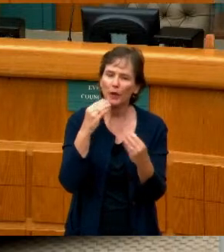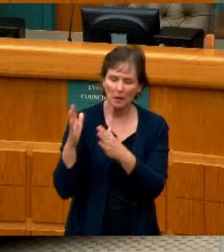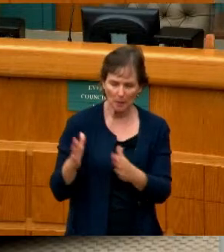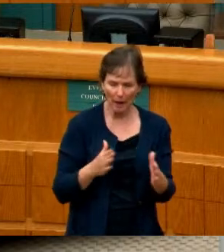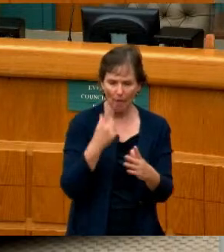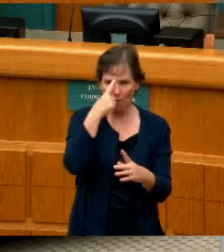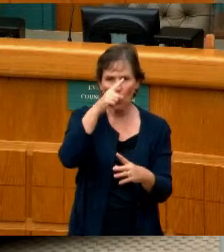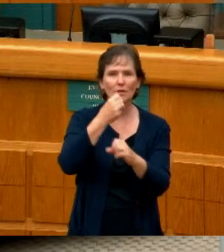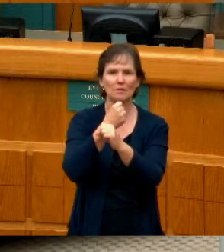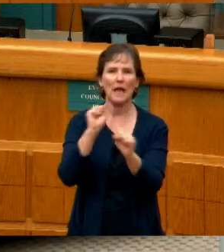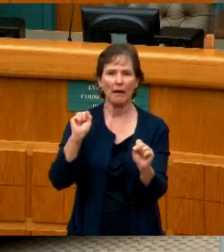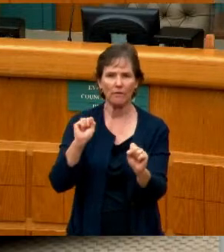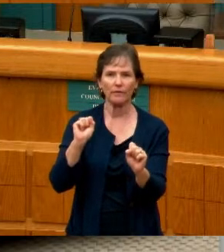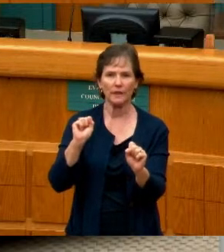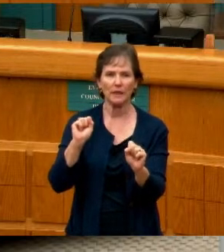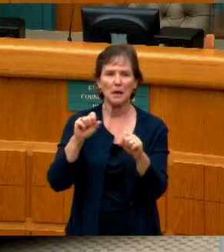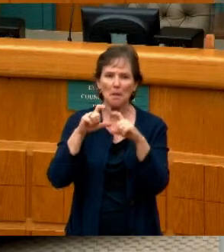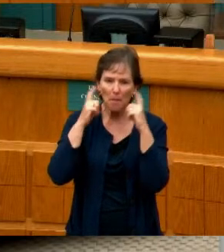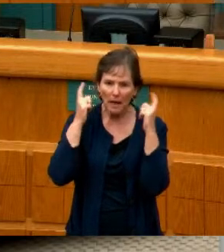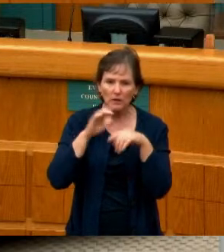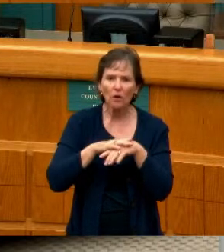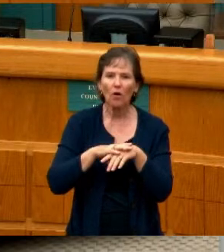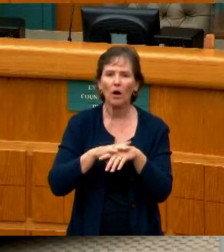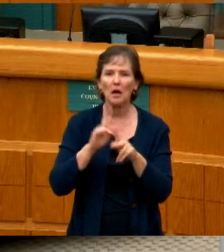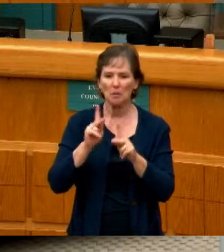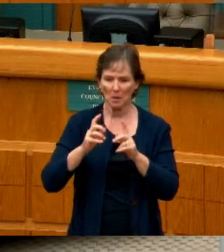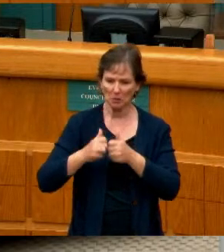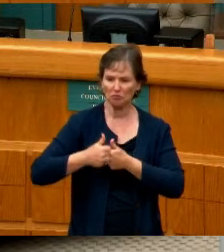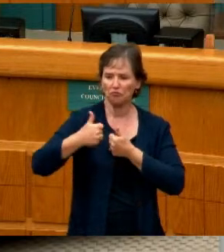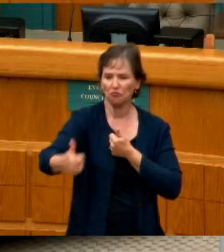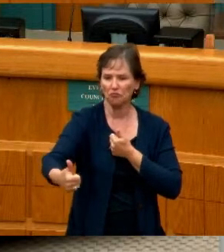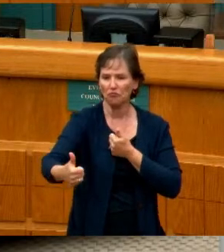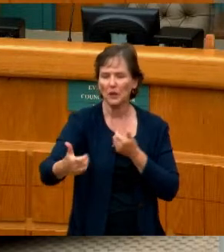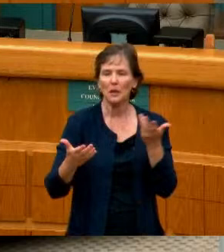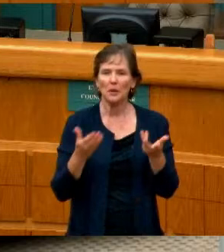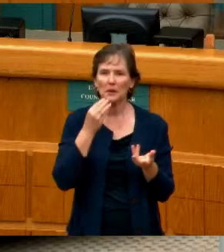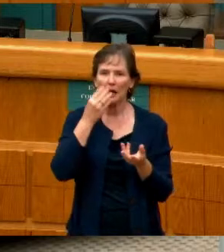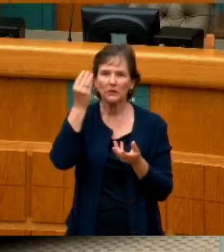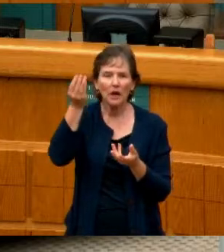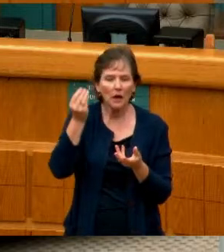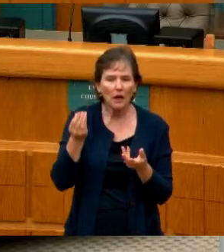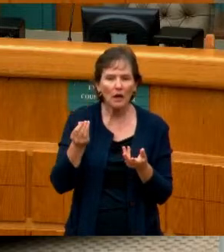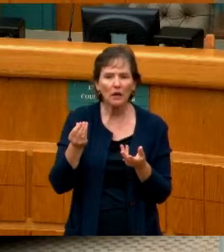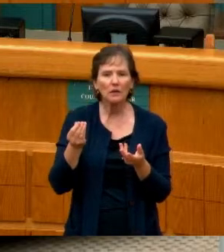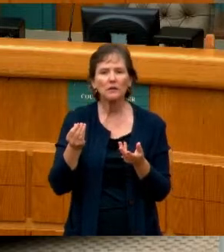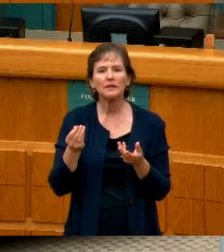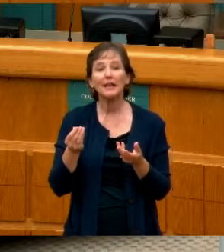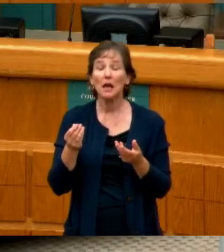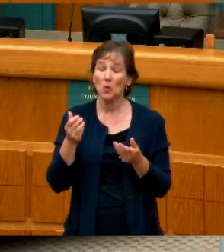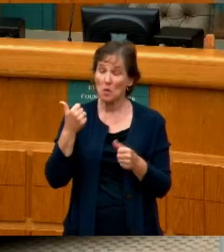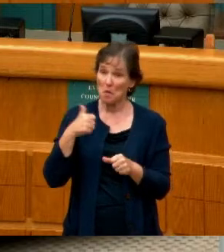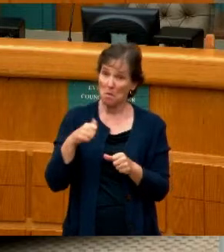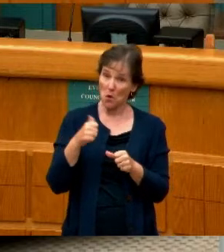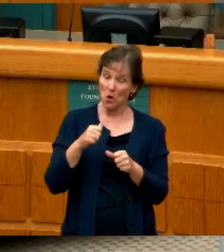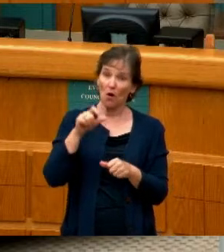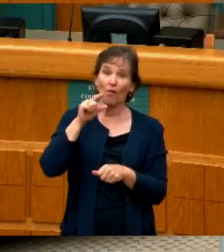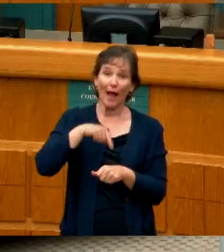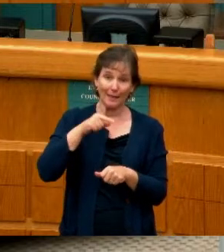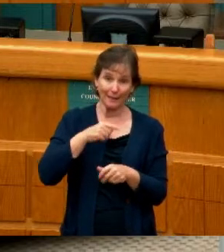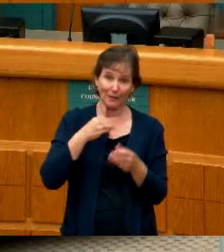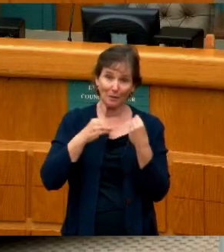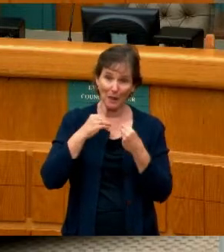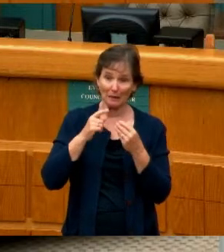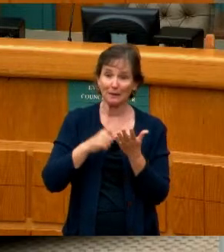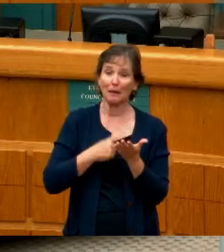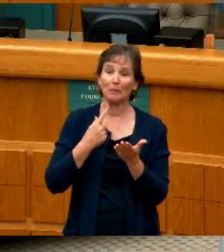menu. Plan safety around this beautiful holiday. And so as we recognize that